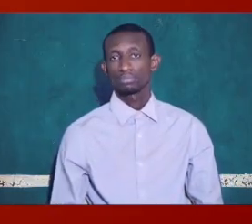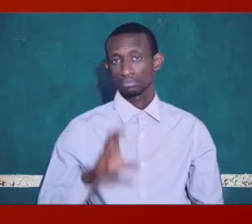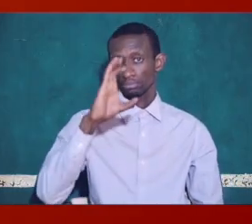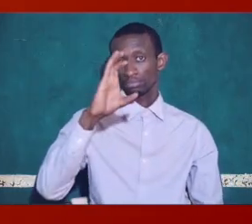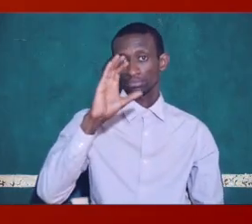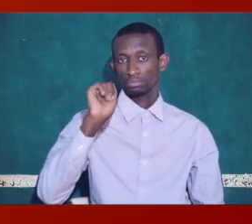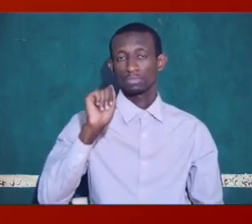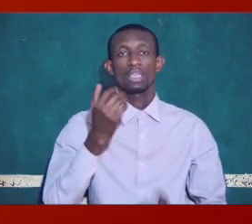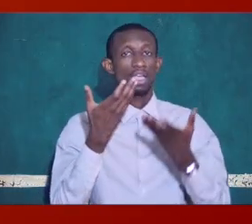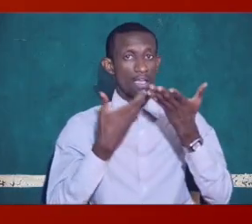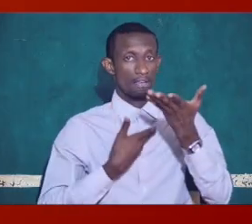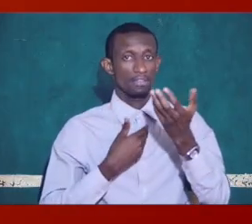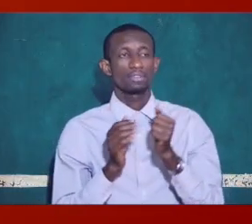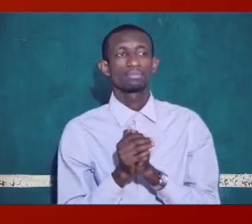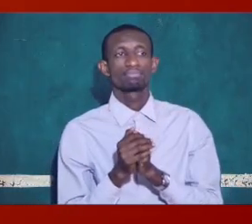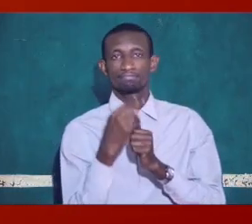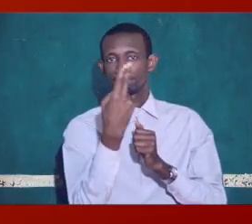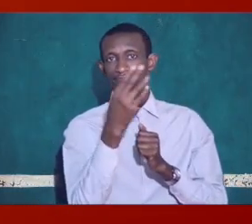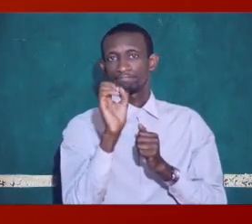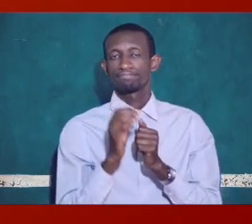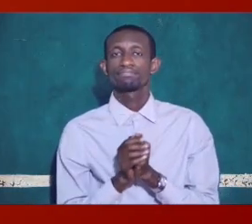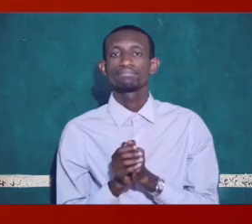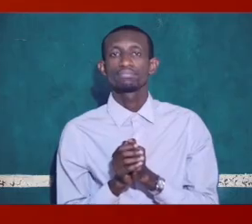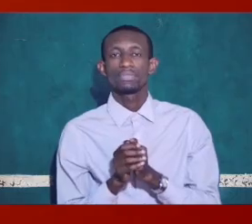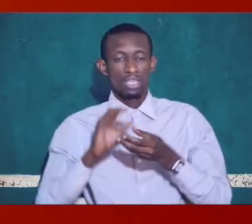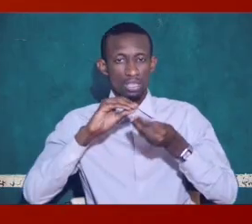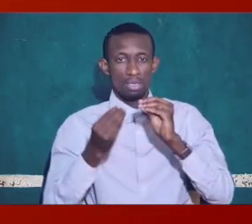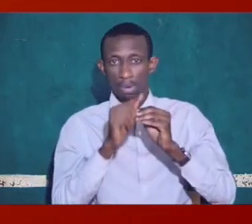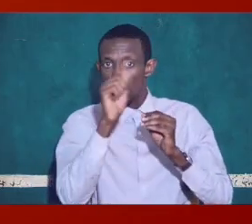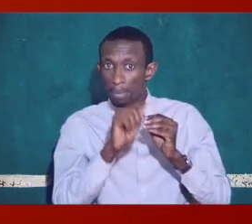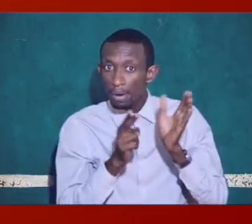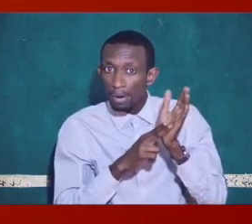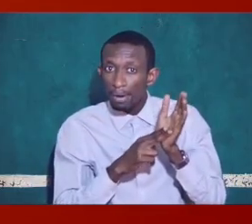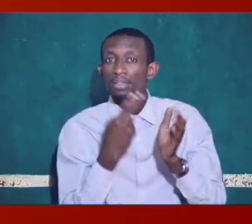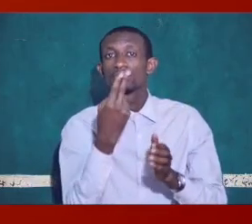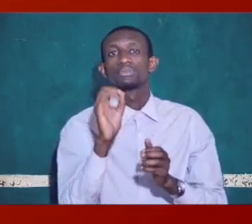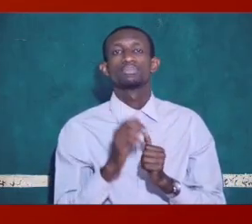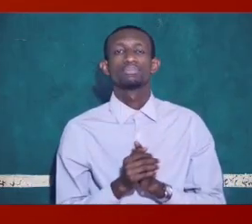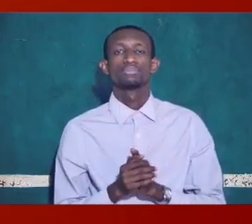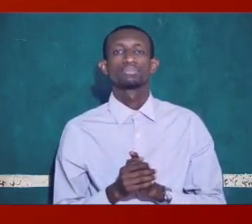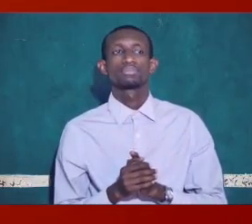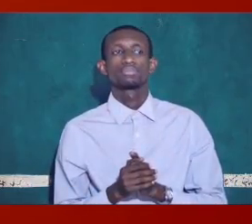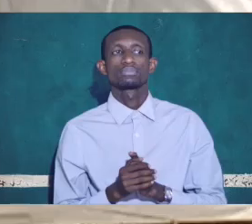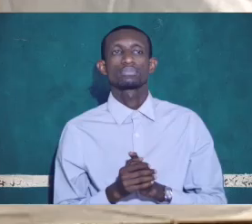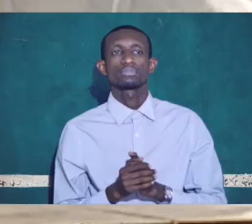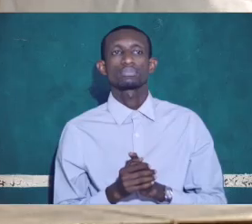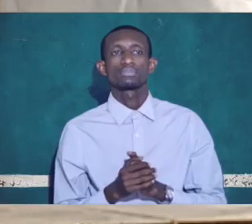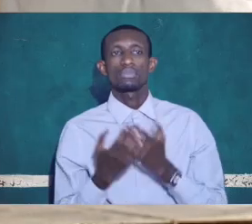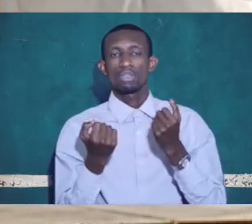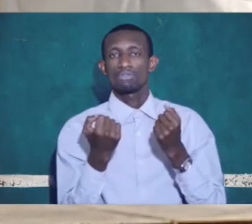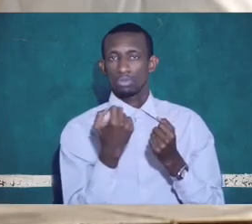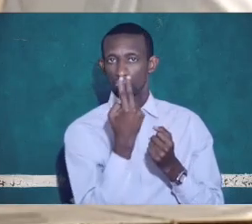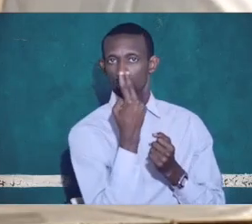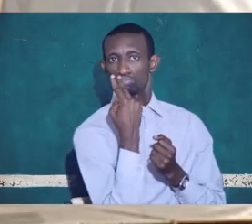Calcium has 20, the atomic number. So the number of electrons is 20. So we have 2 in the